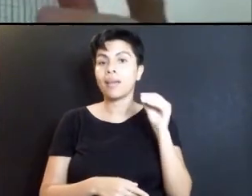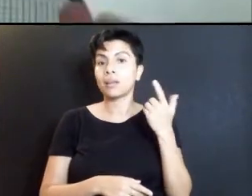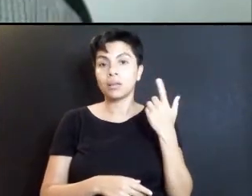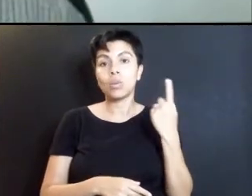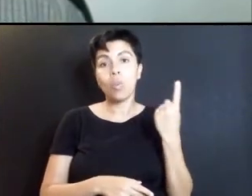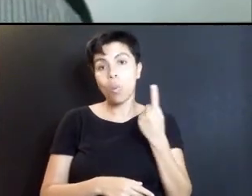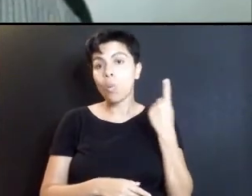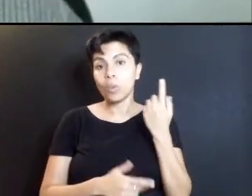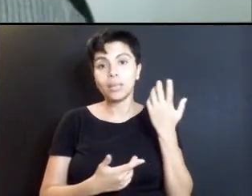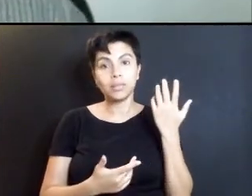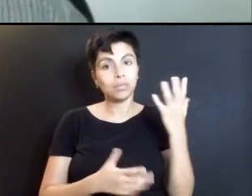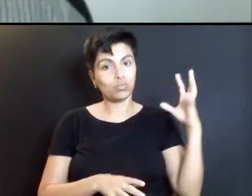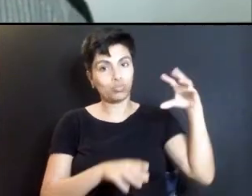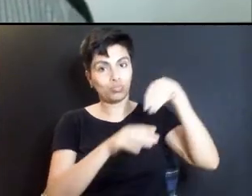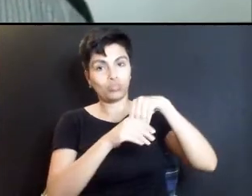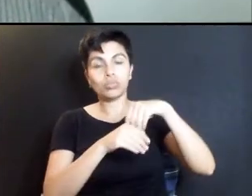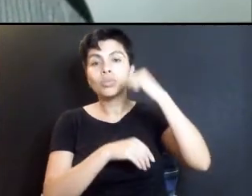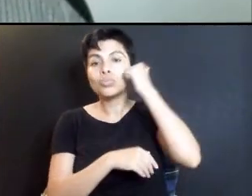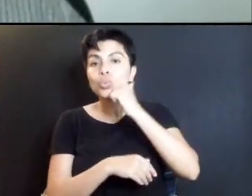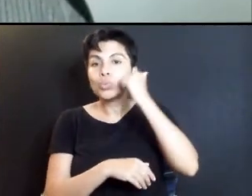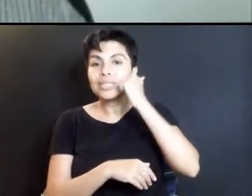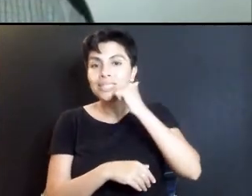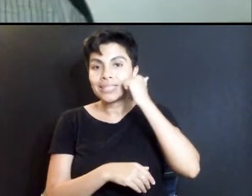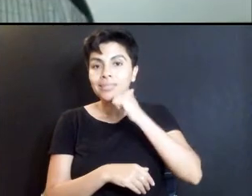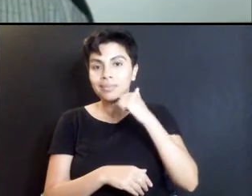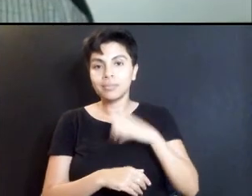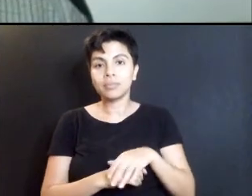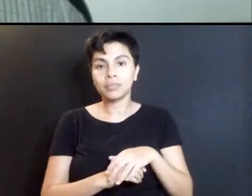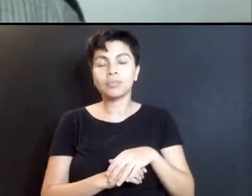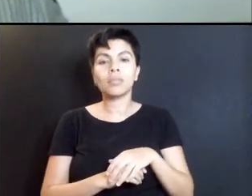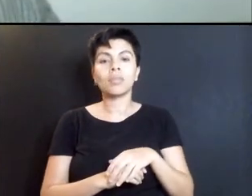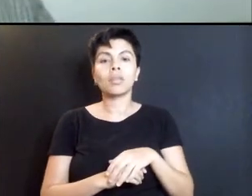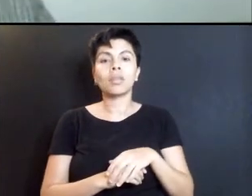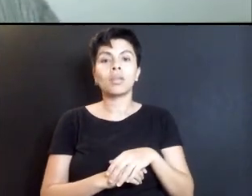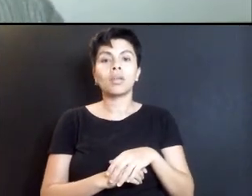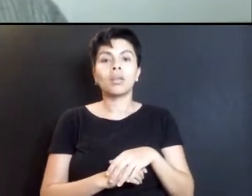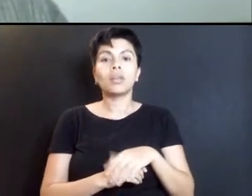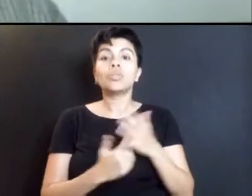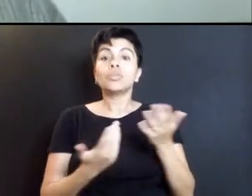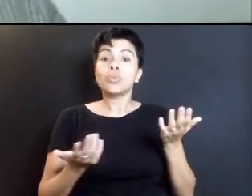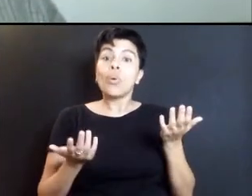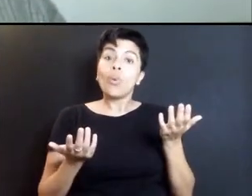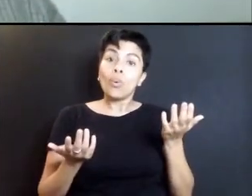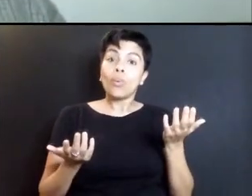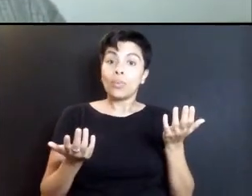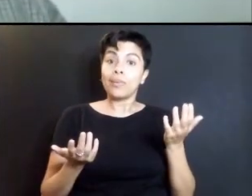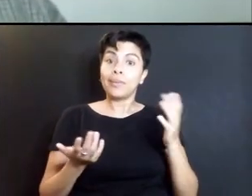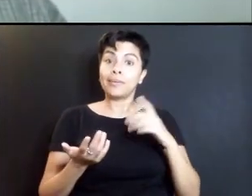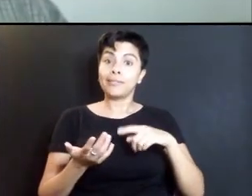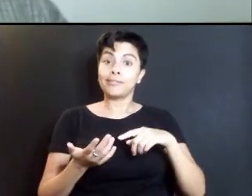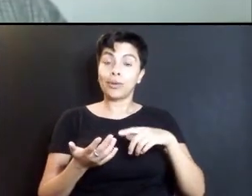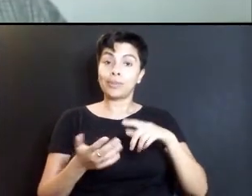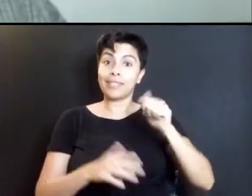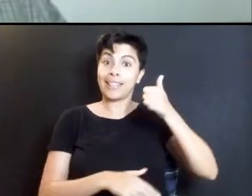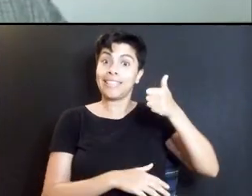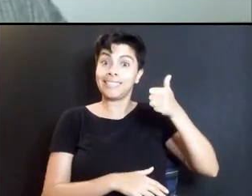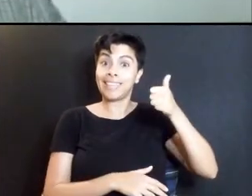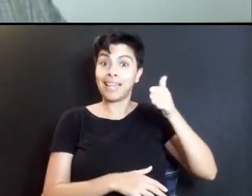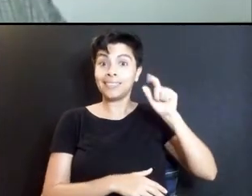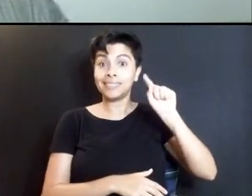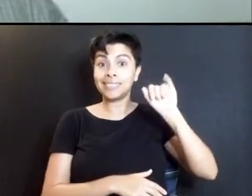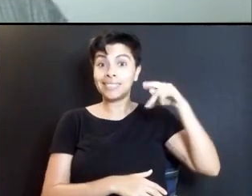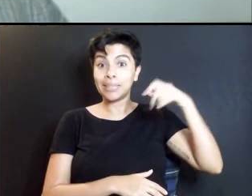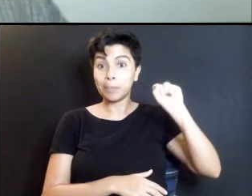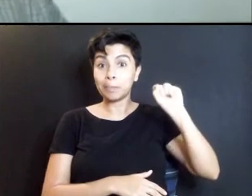always make it a part of the routine. So those are the 10